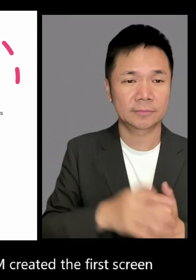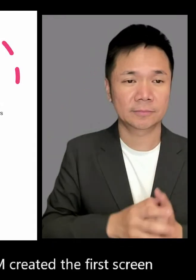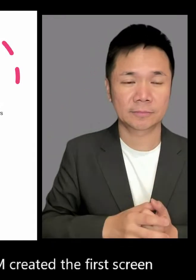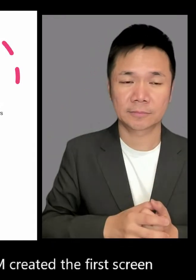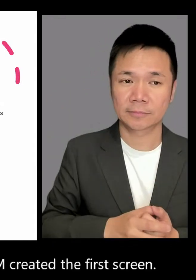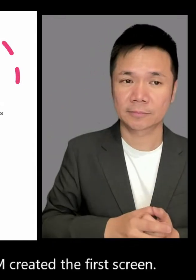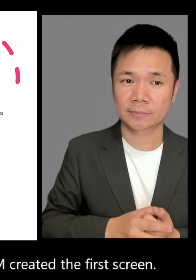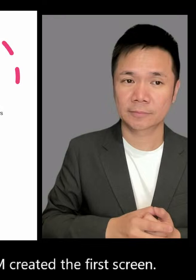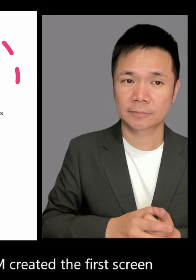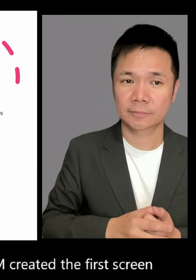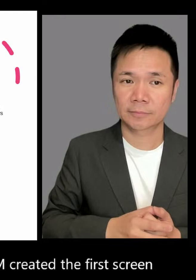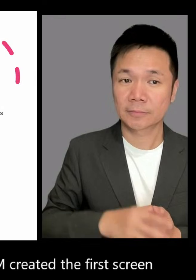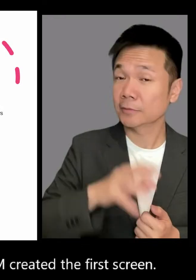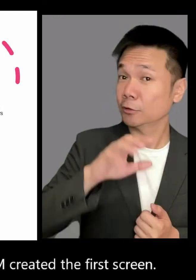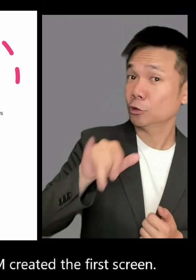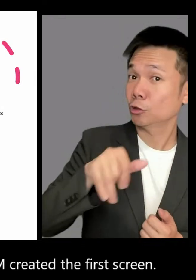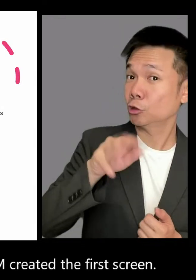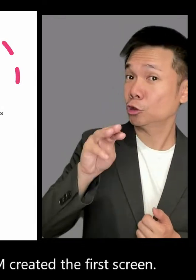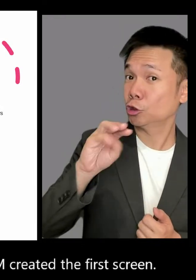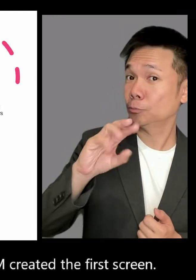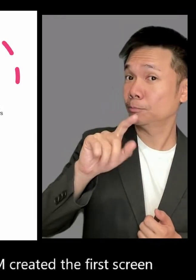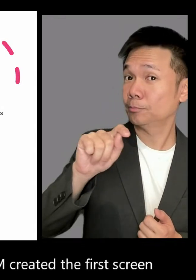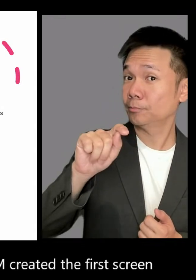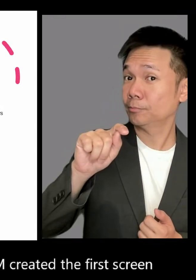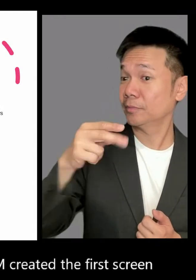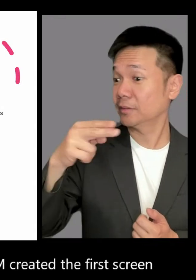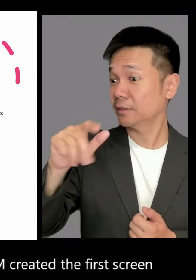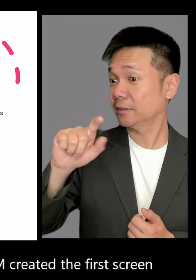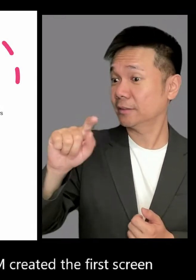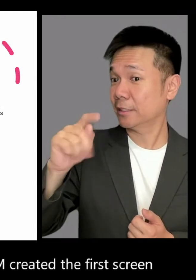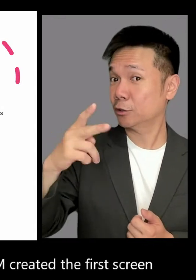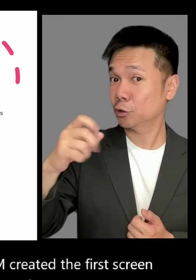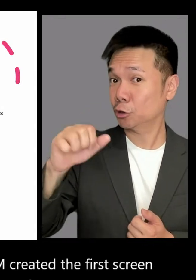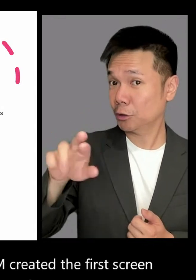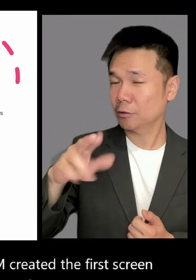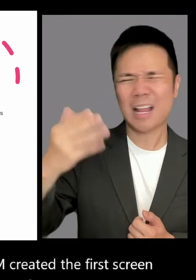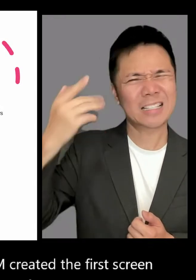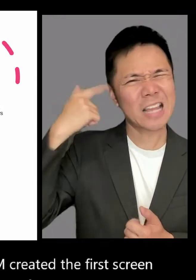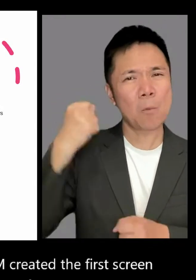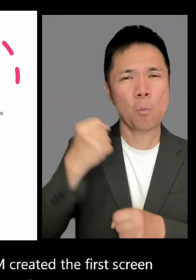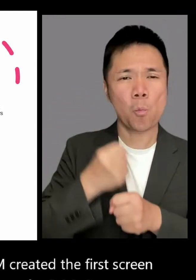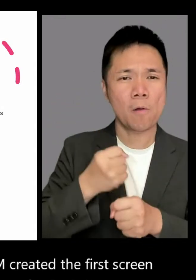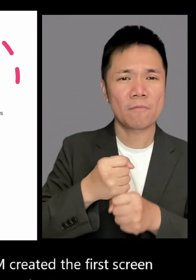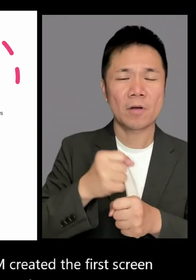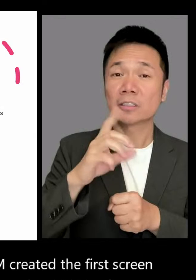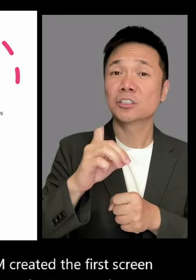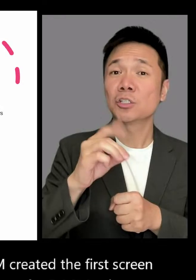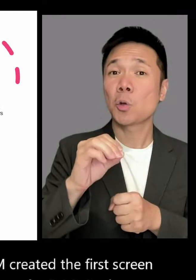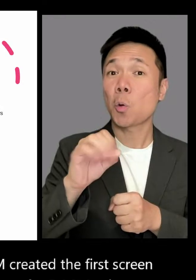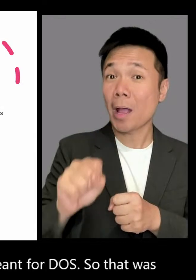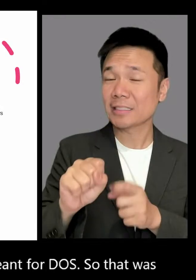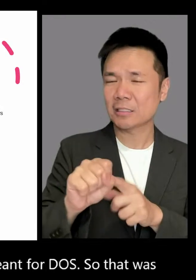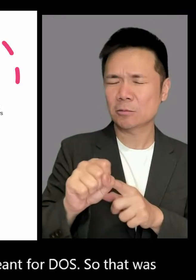them, and it was meant for DOS. So that was before graphical